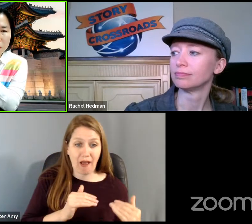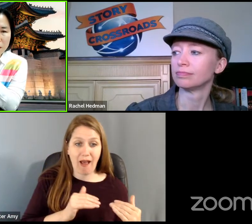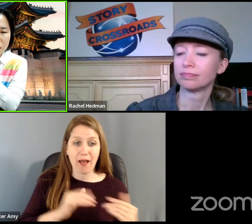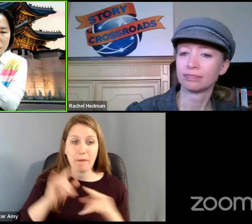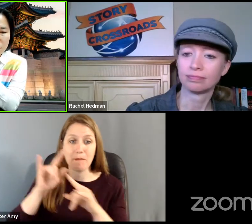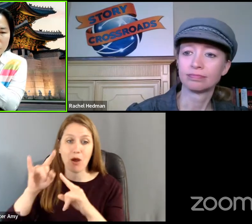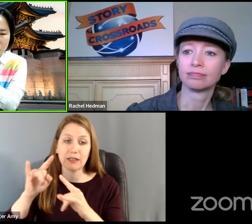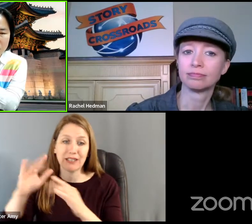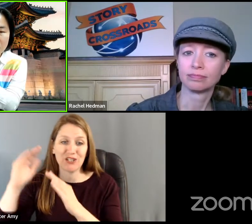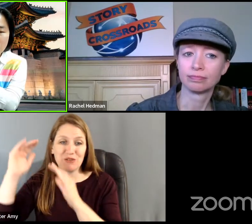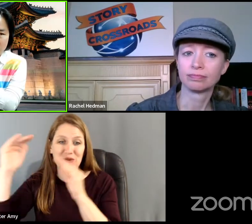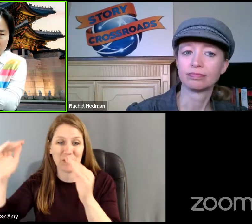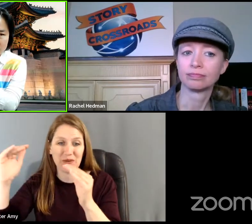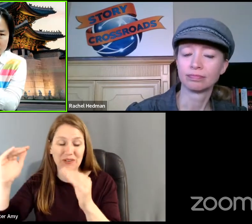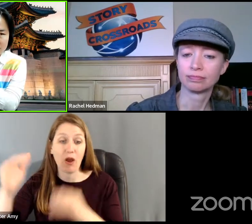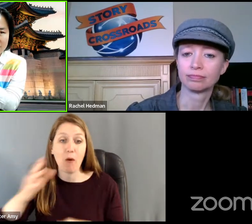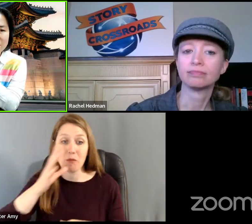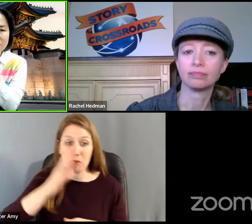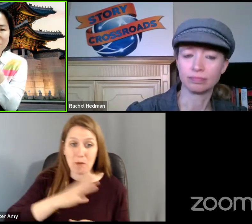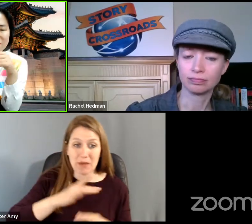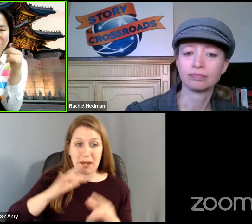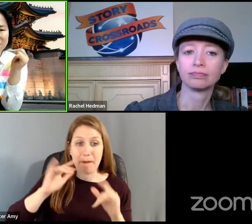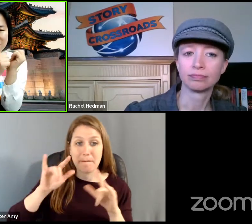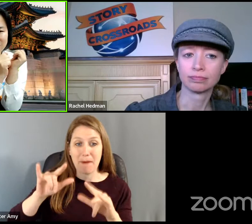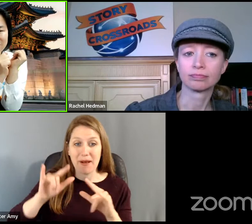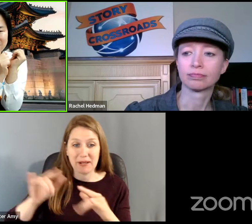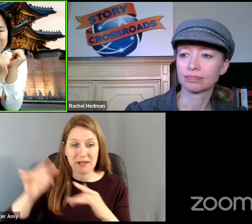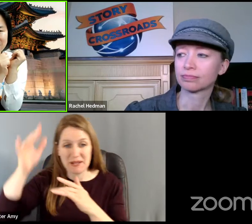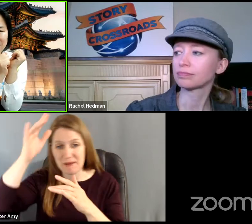a woman mocking a man.